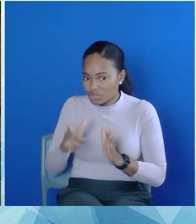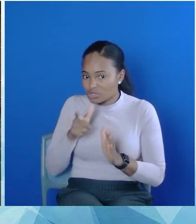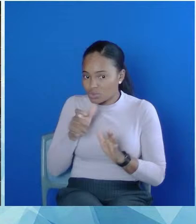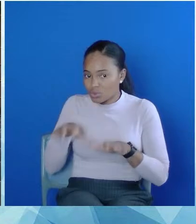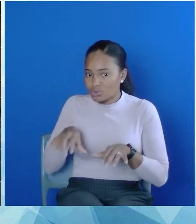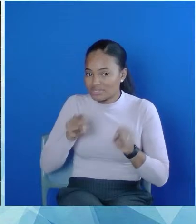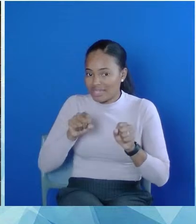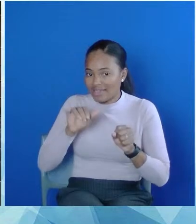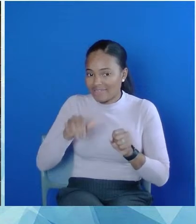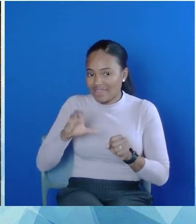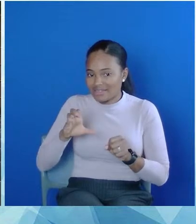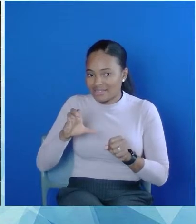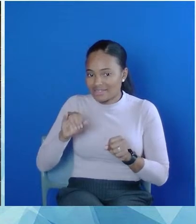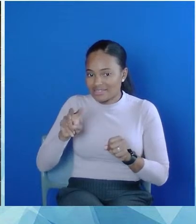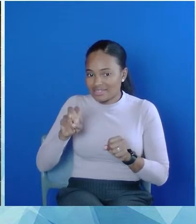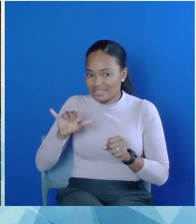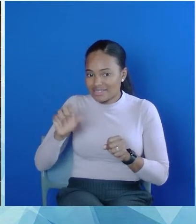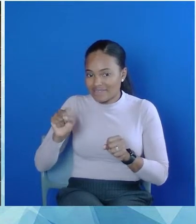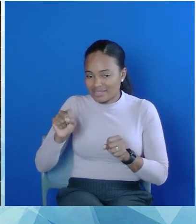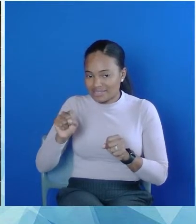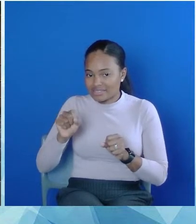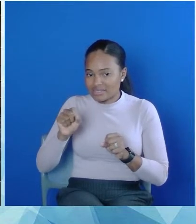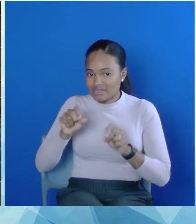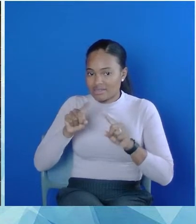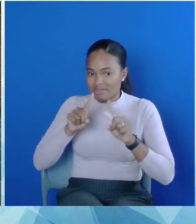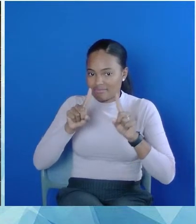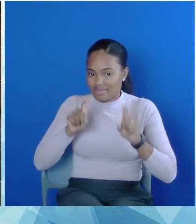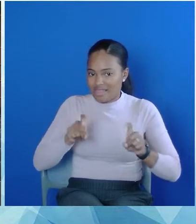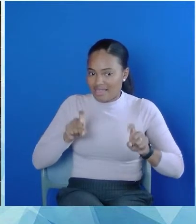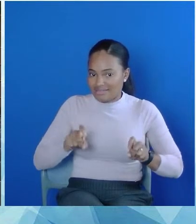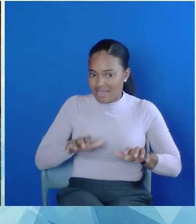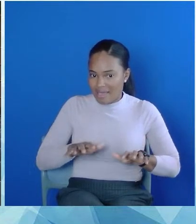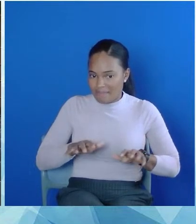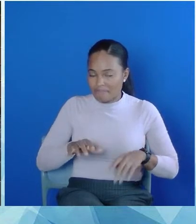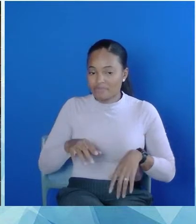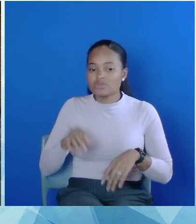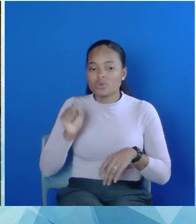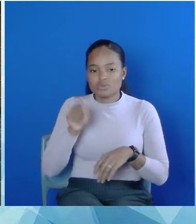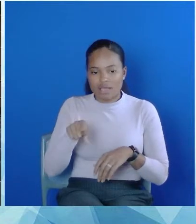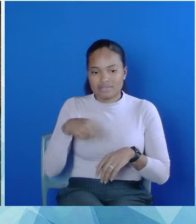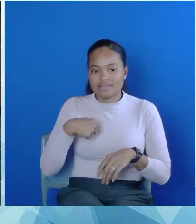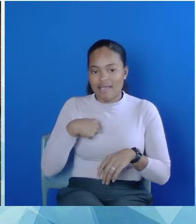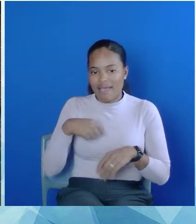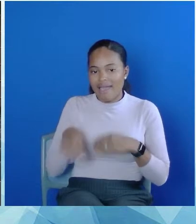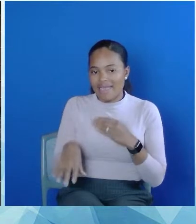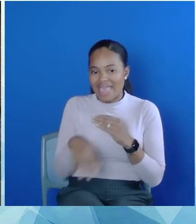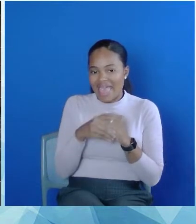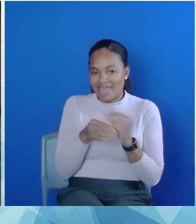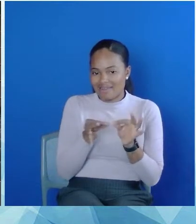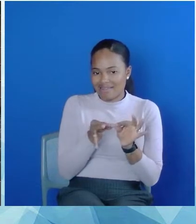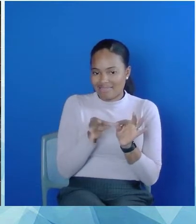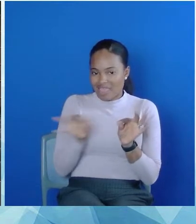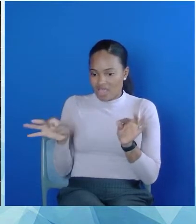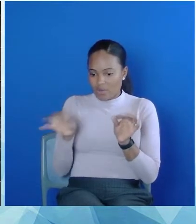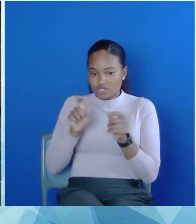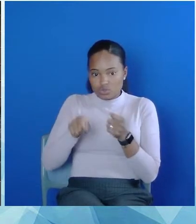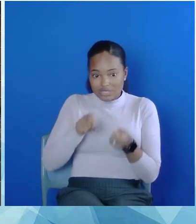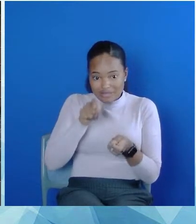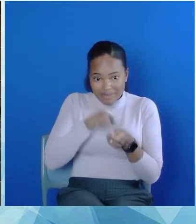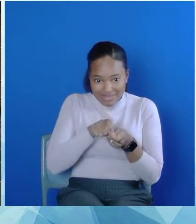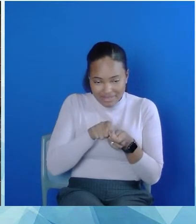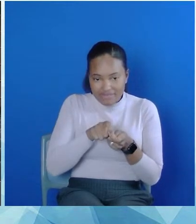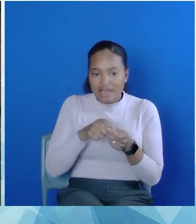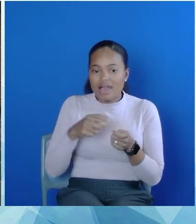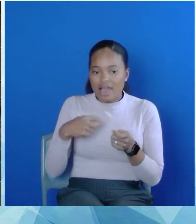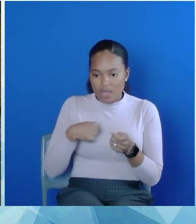civics examination. And yes, so I added language to specify that we would do what we needed to do